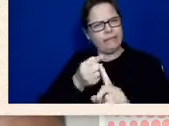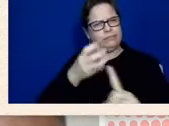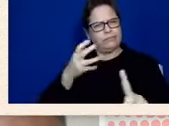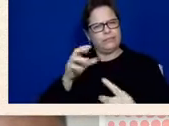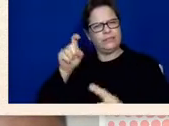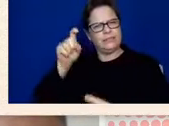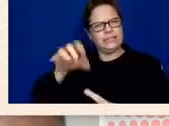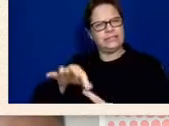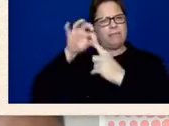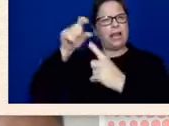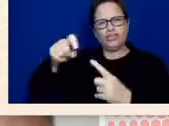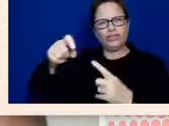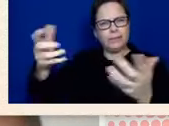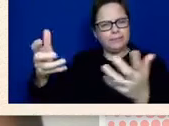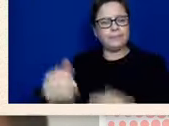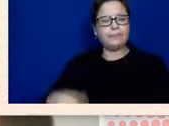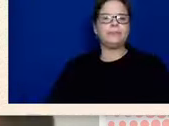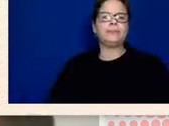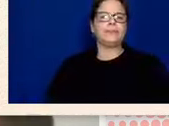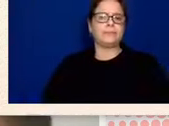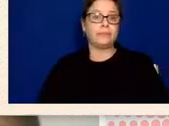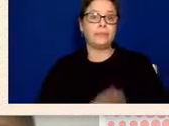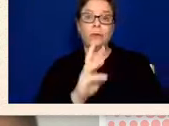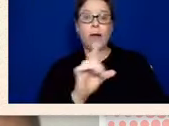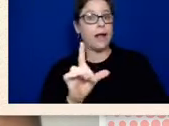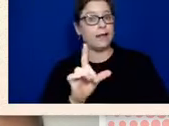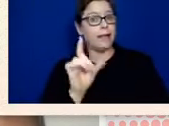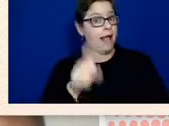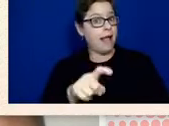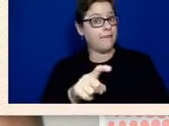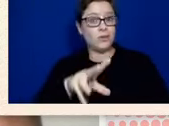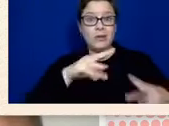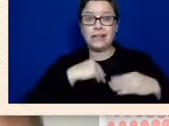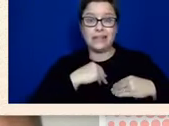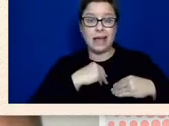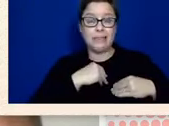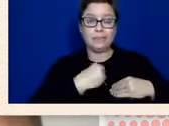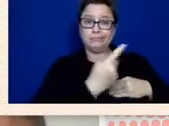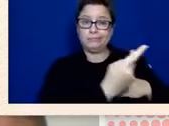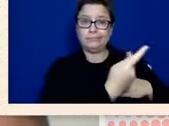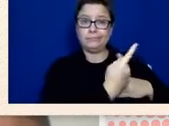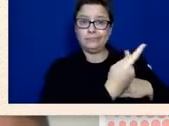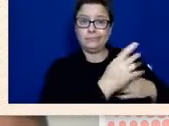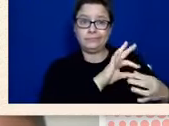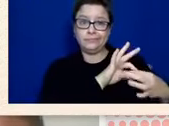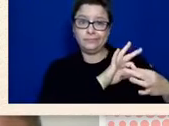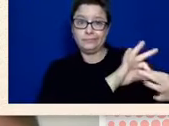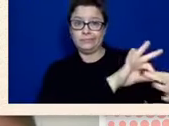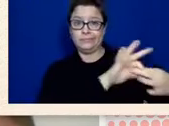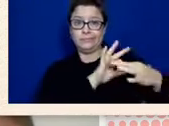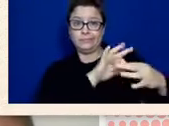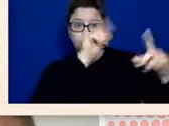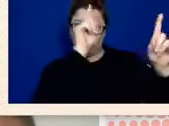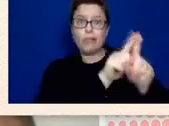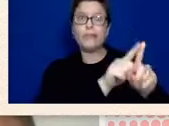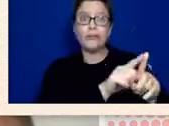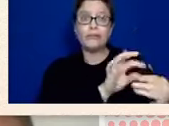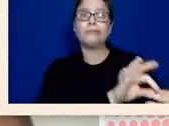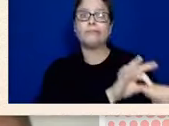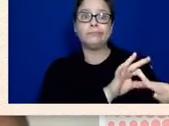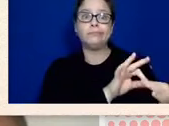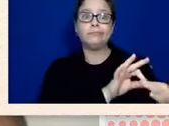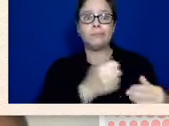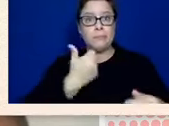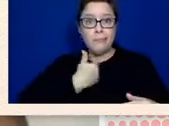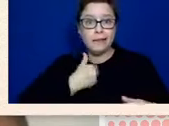either way, you just have to embrace that common bond that we have together. I'm a person with disability. I'm